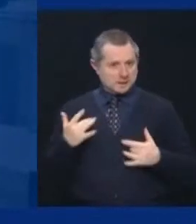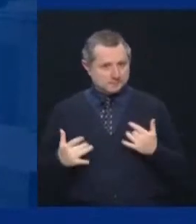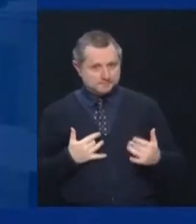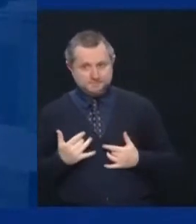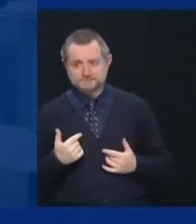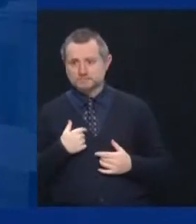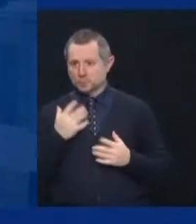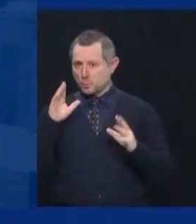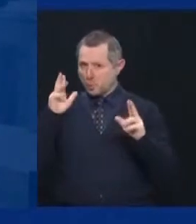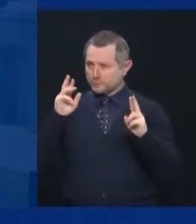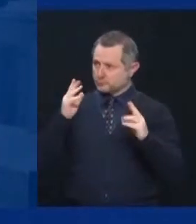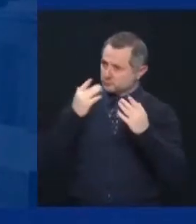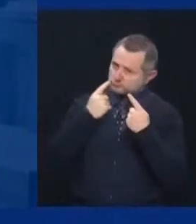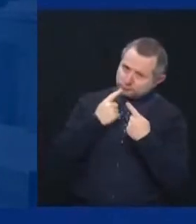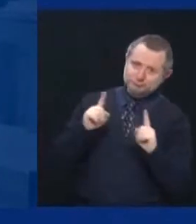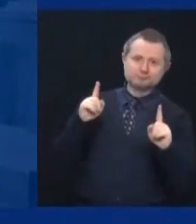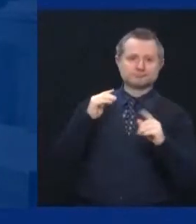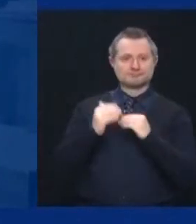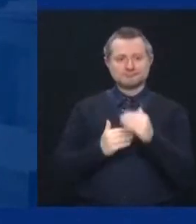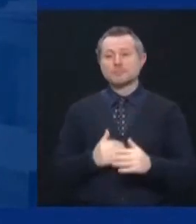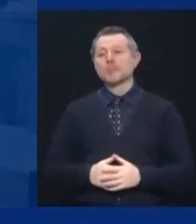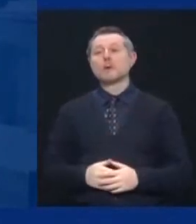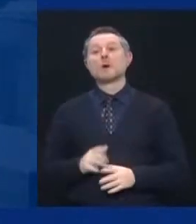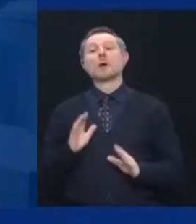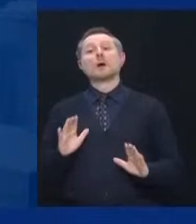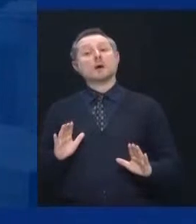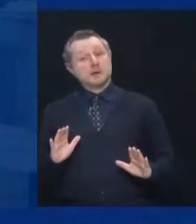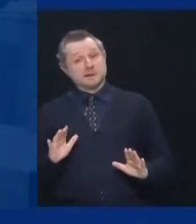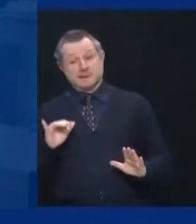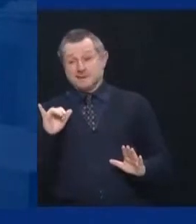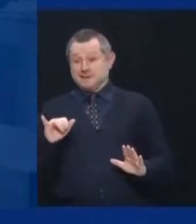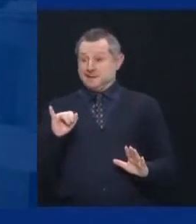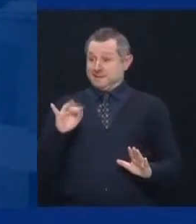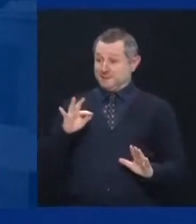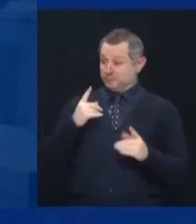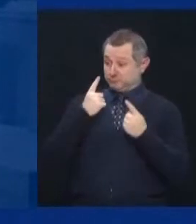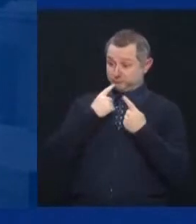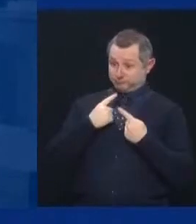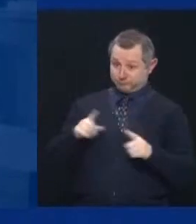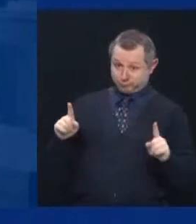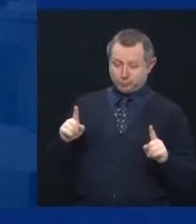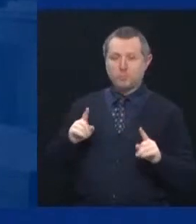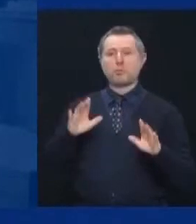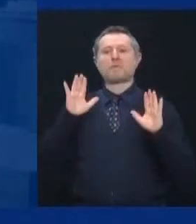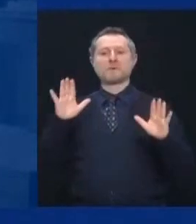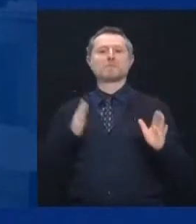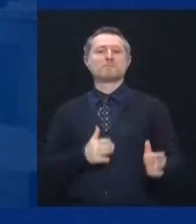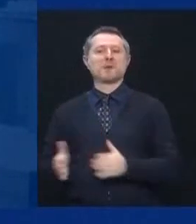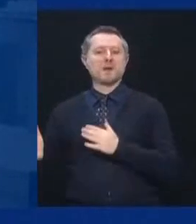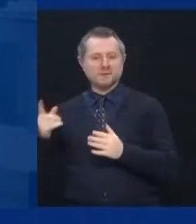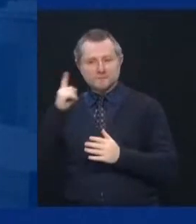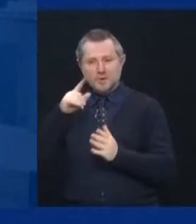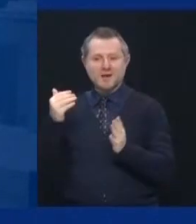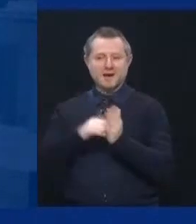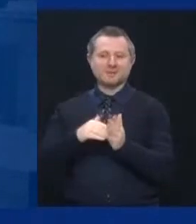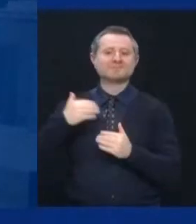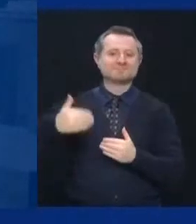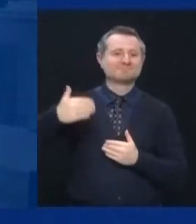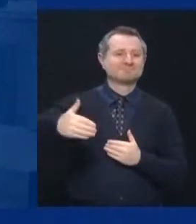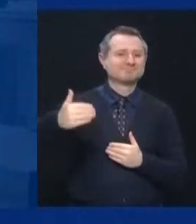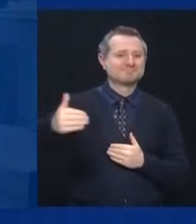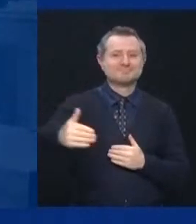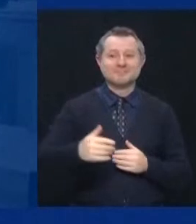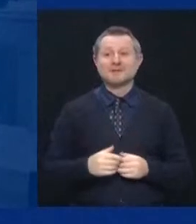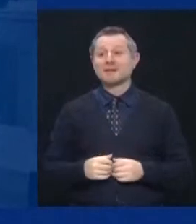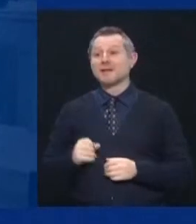all across the board because, again, it would be a great template if we can figure out how to use testing